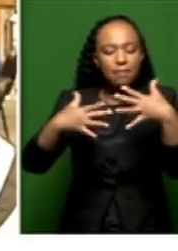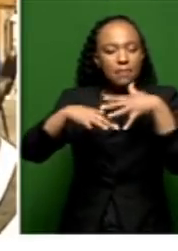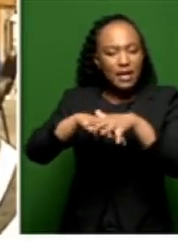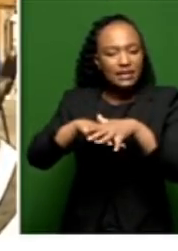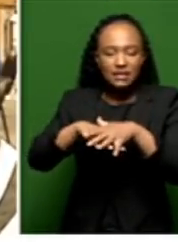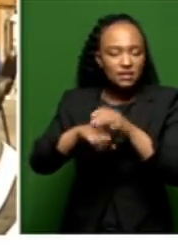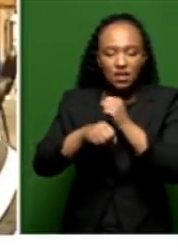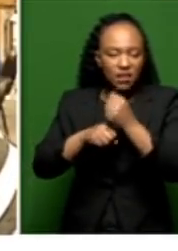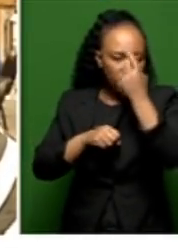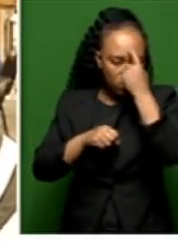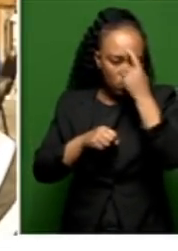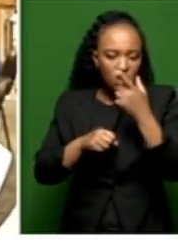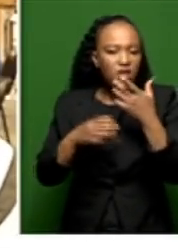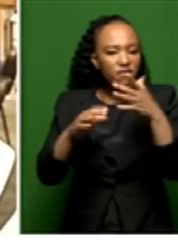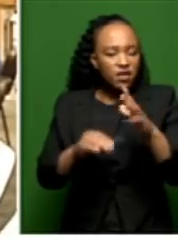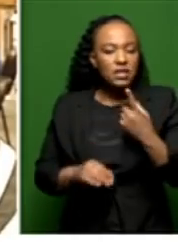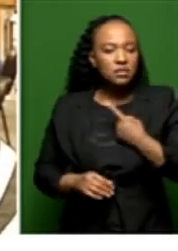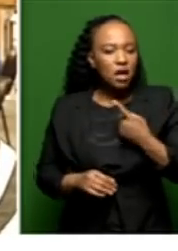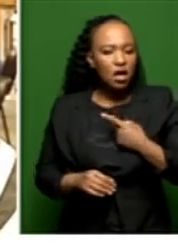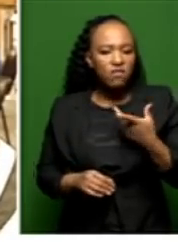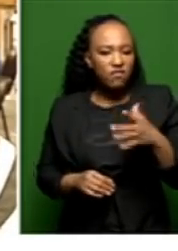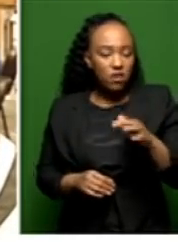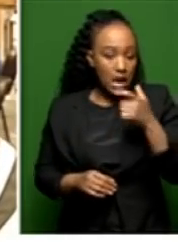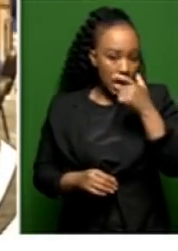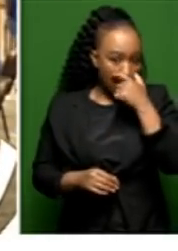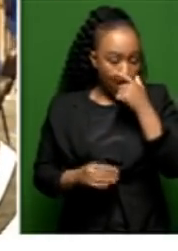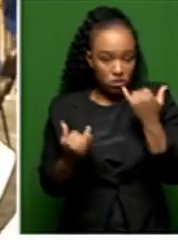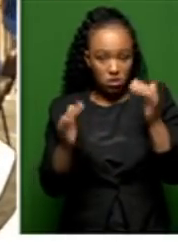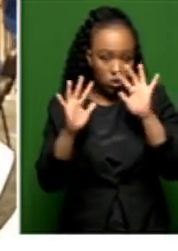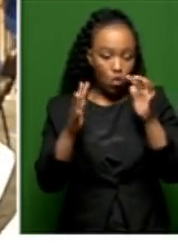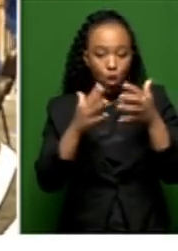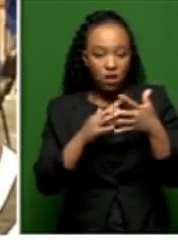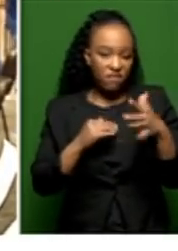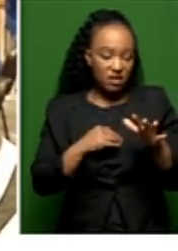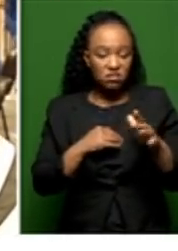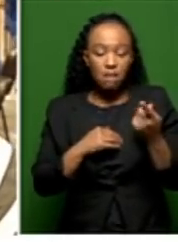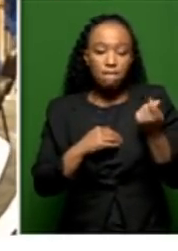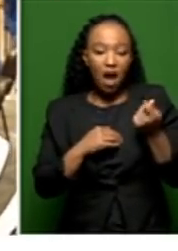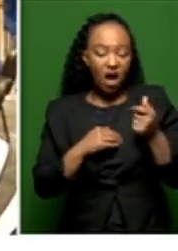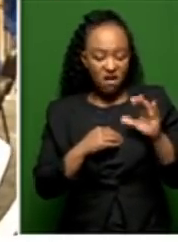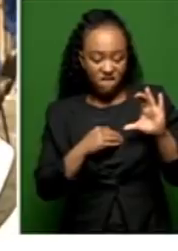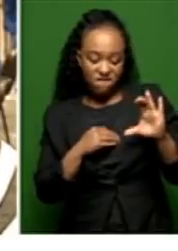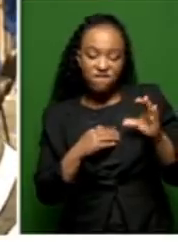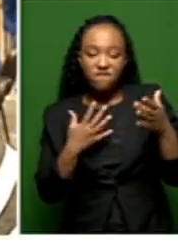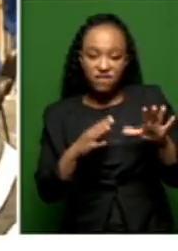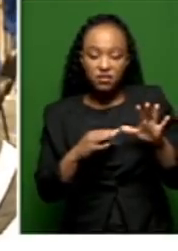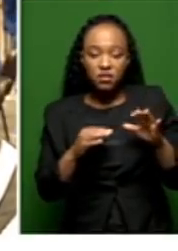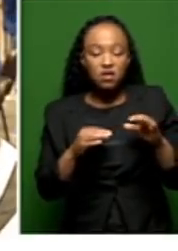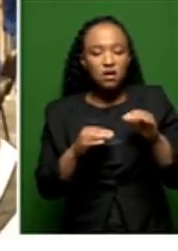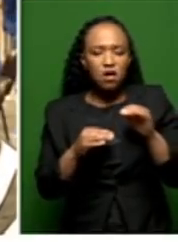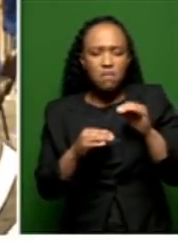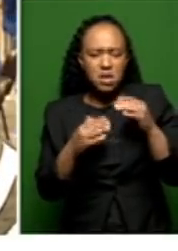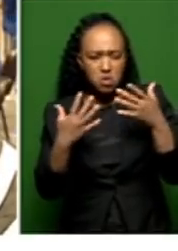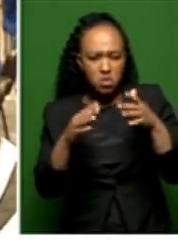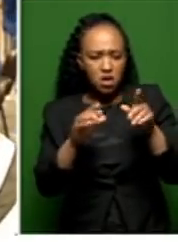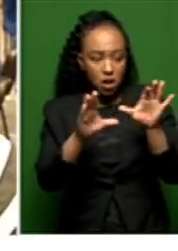They went and self-enriched. The Cyril Ramaphosa's of this world are rich because of black economic empowerment and him and, his whole